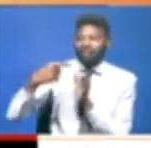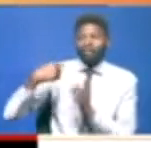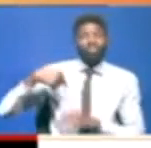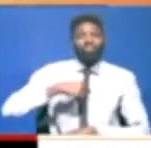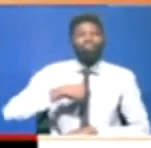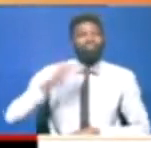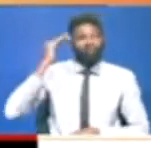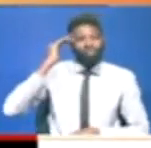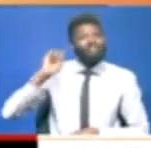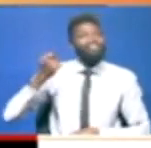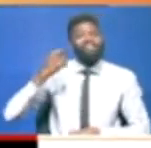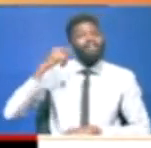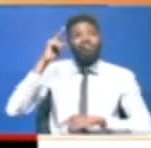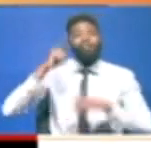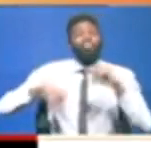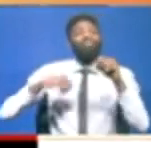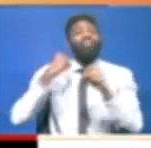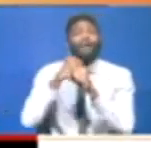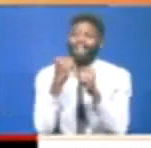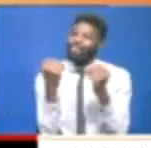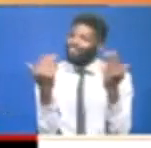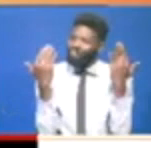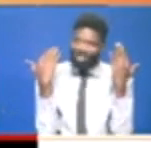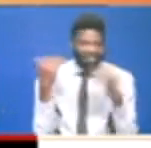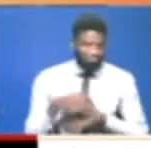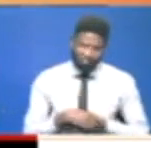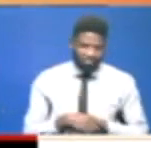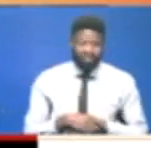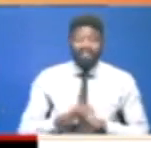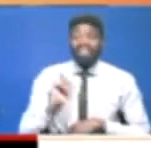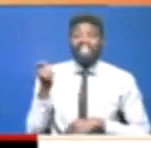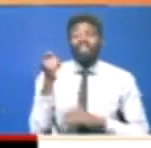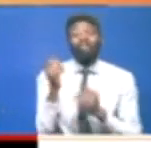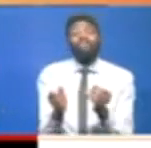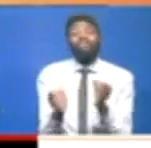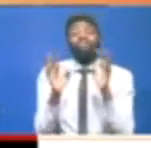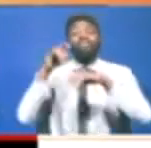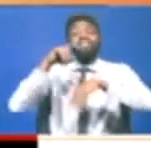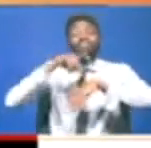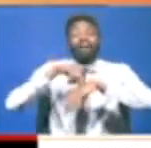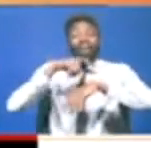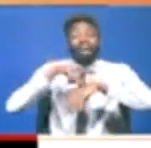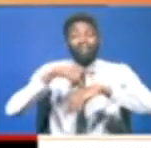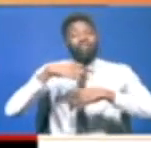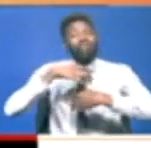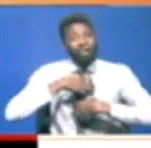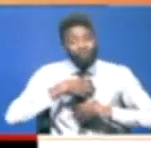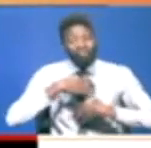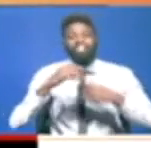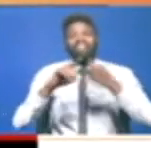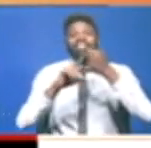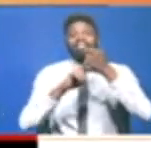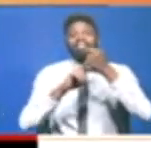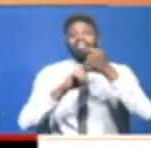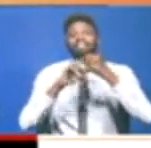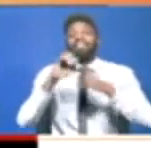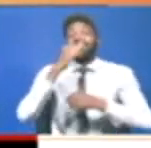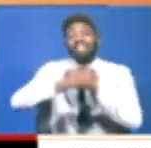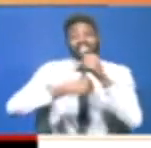the official retirement age is 60 years. It was increased from 55 years back in the